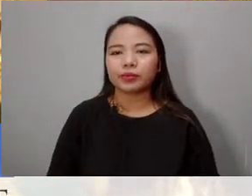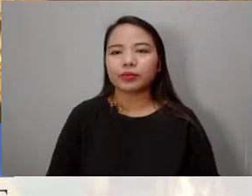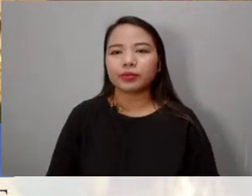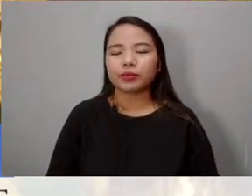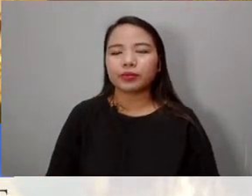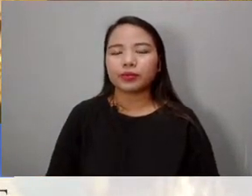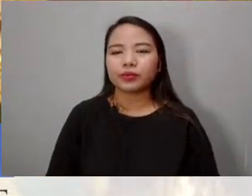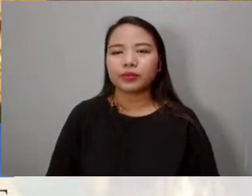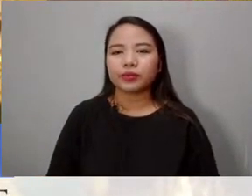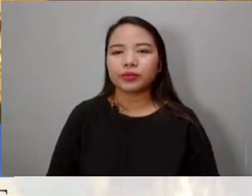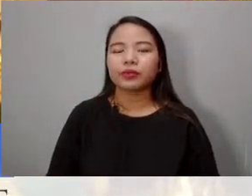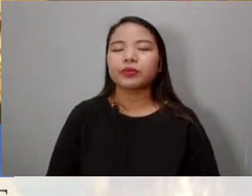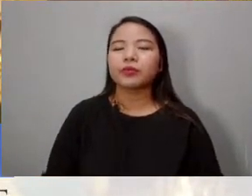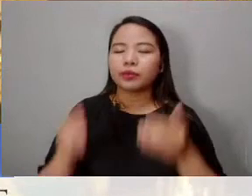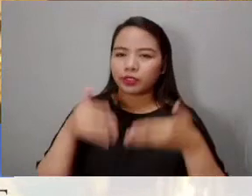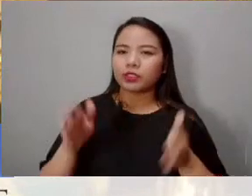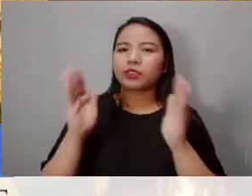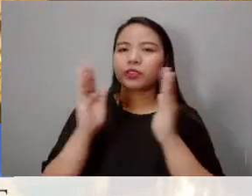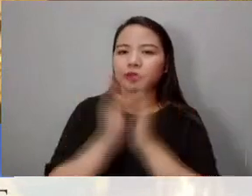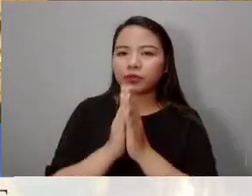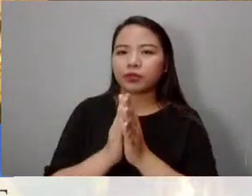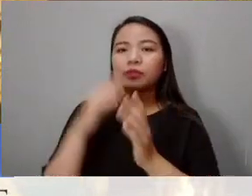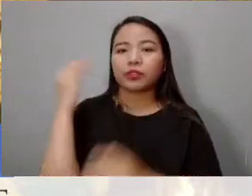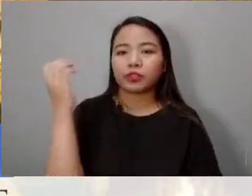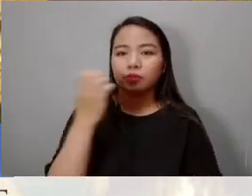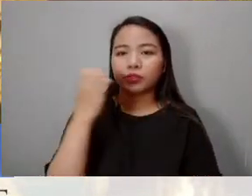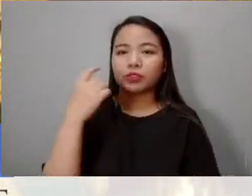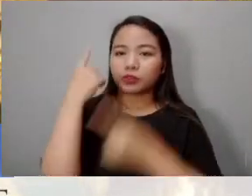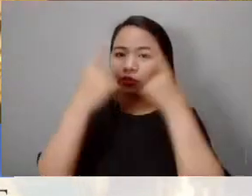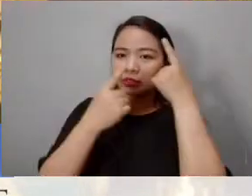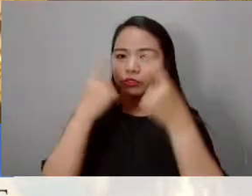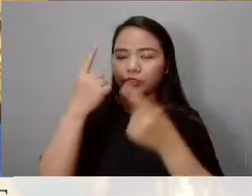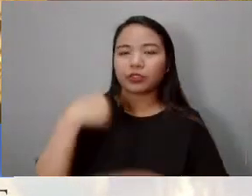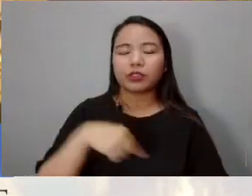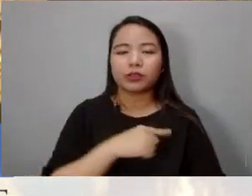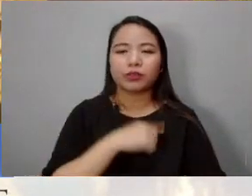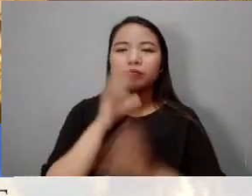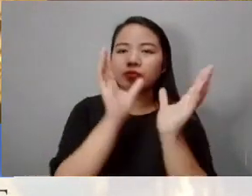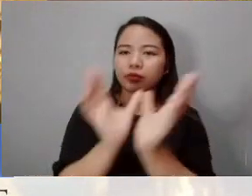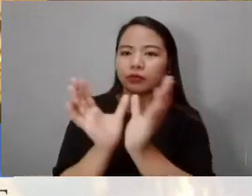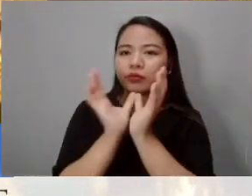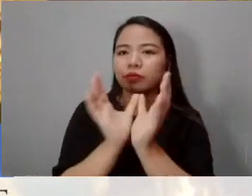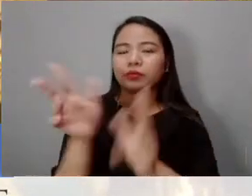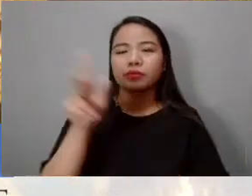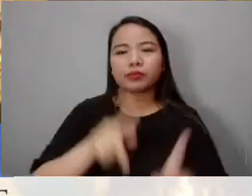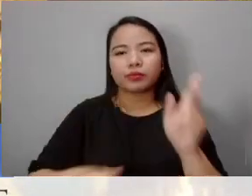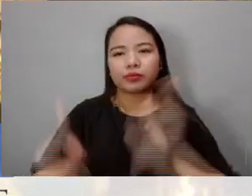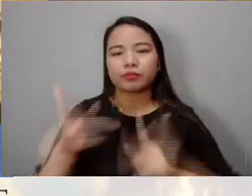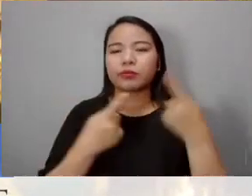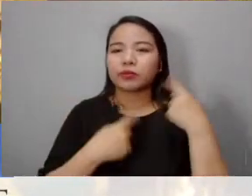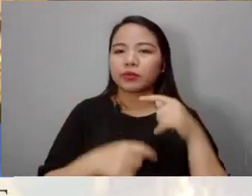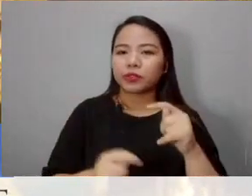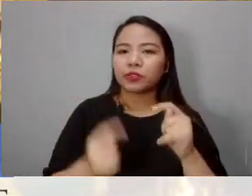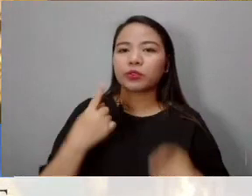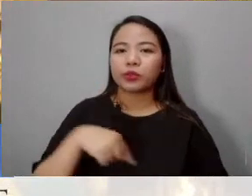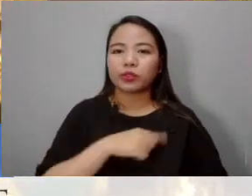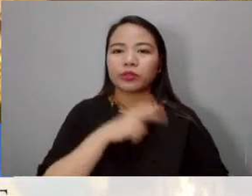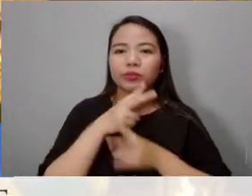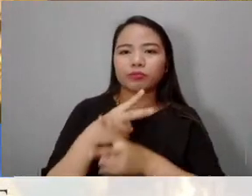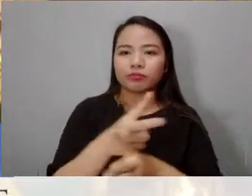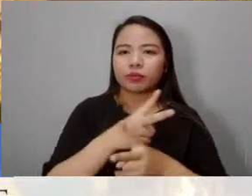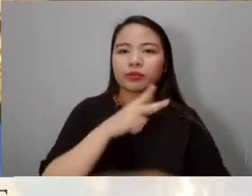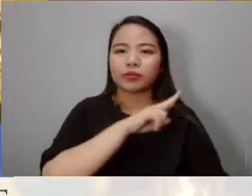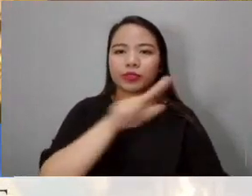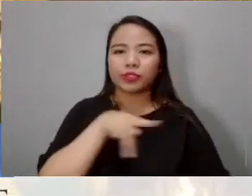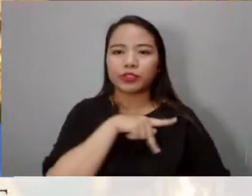prayer. Let us pray for the urgent concerns of our community, and for the people entrusted to our care and our personal